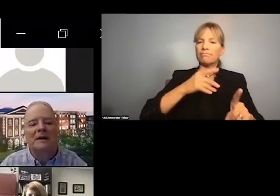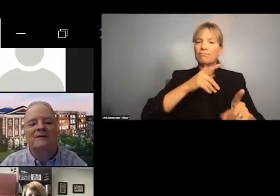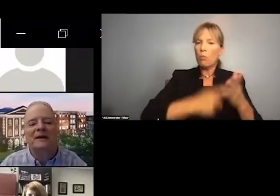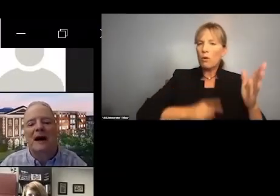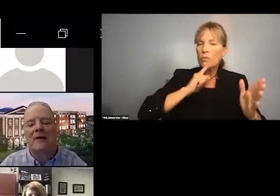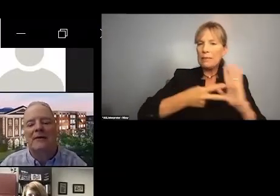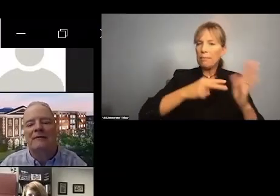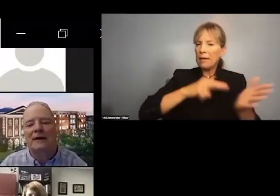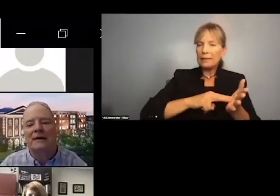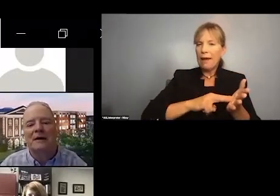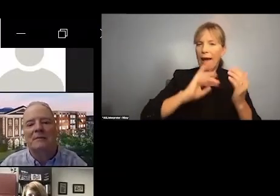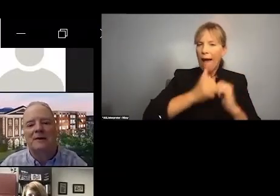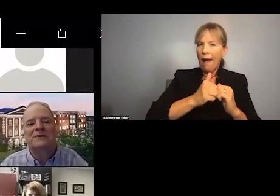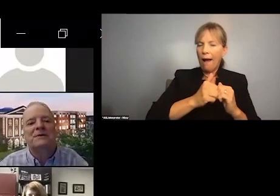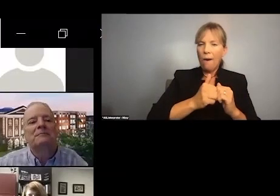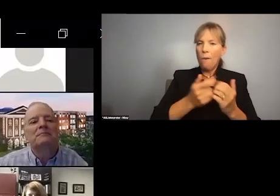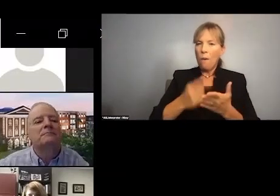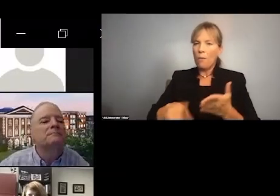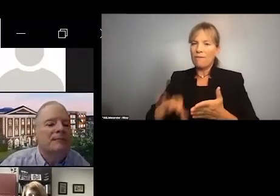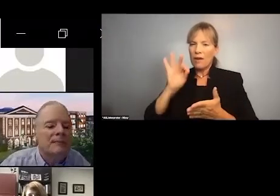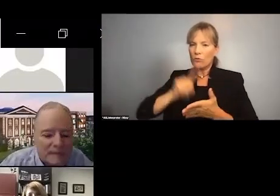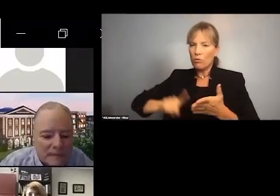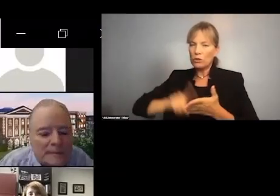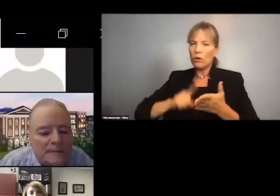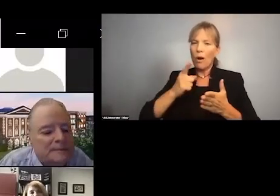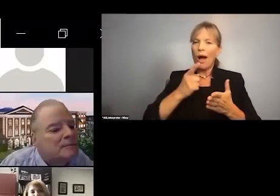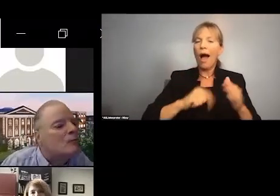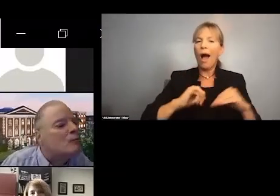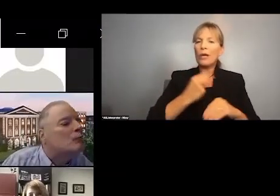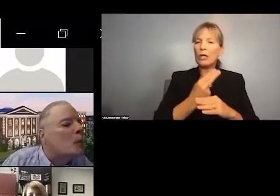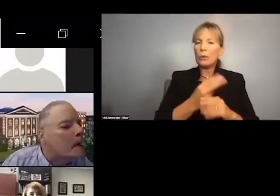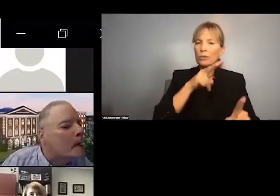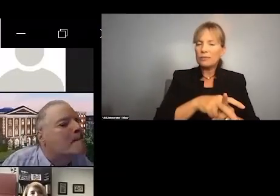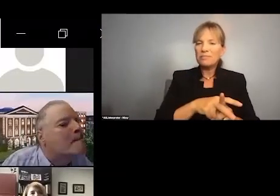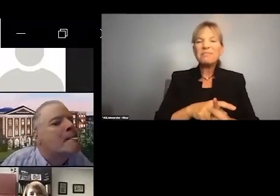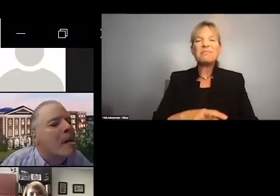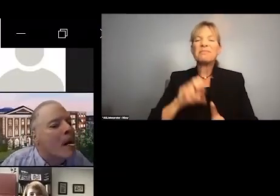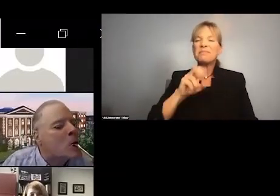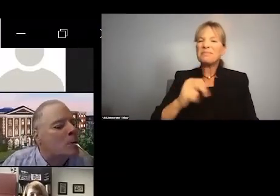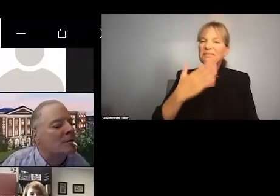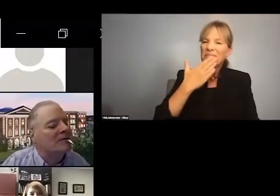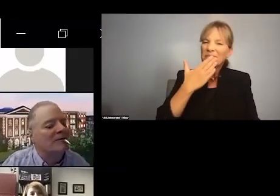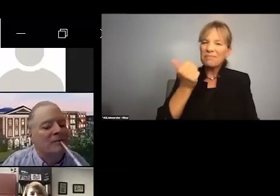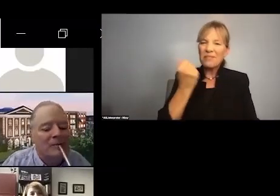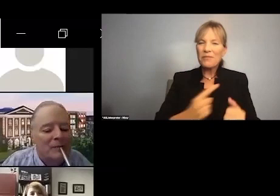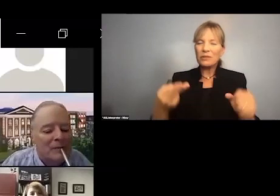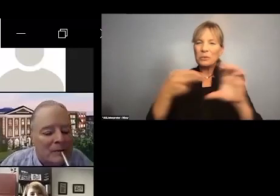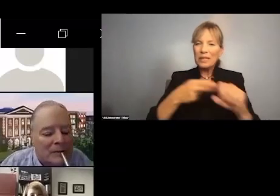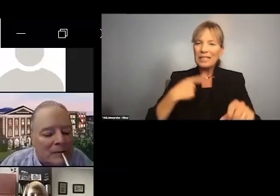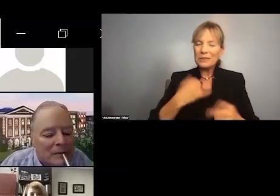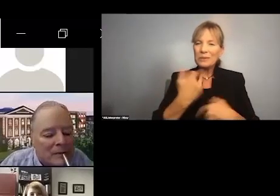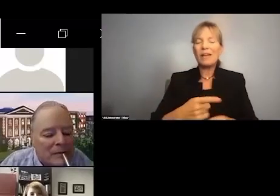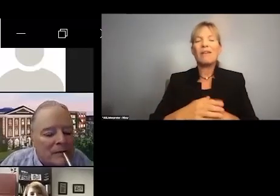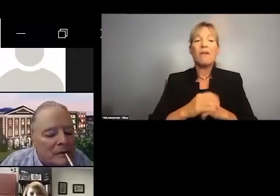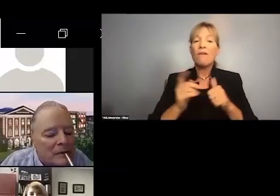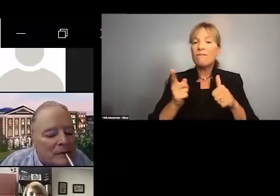really means and how the findings can be used. Great, thank you. Yes, thank you for everybody for joining us today. So we wanted